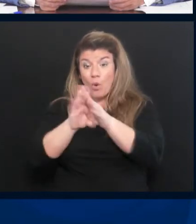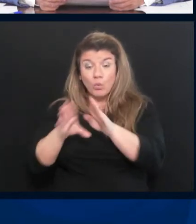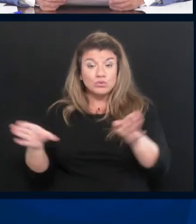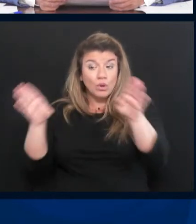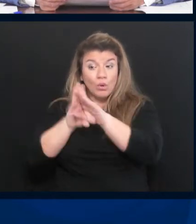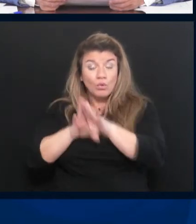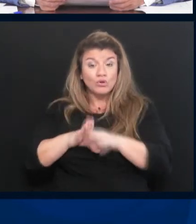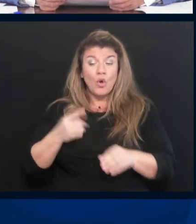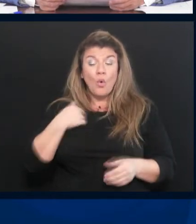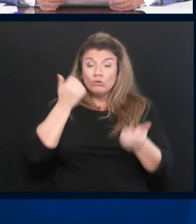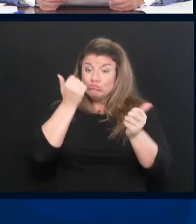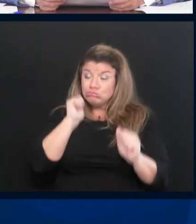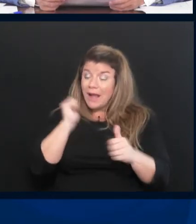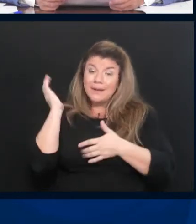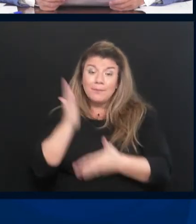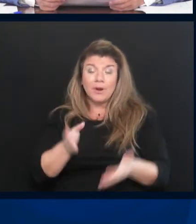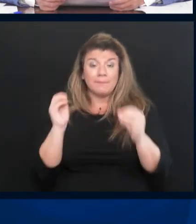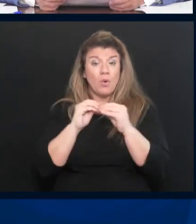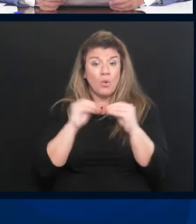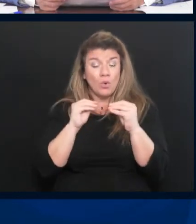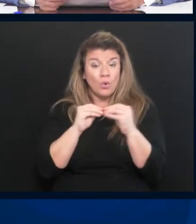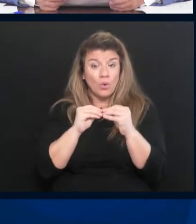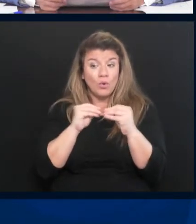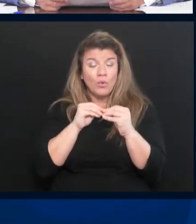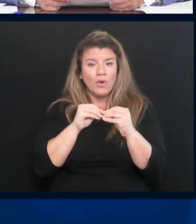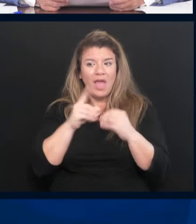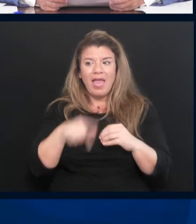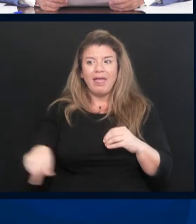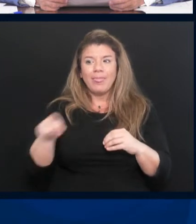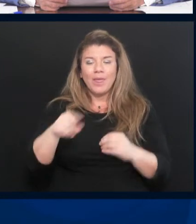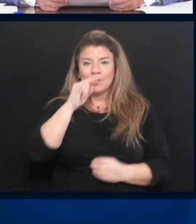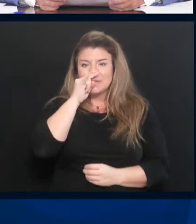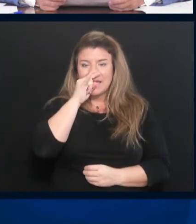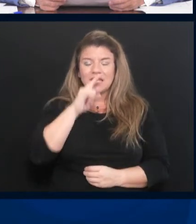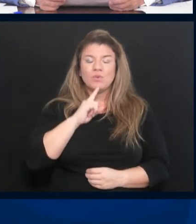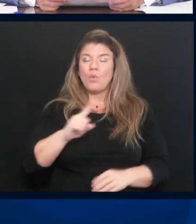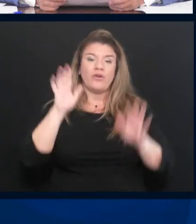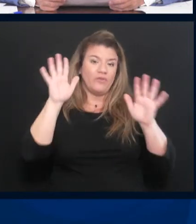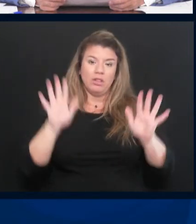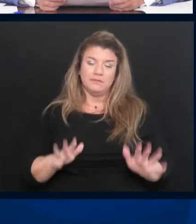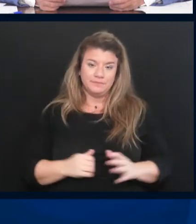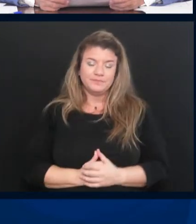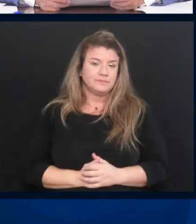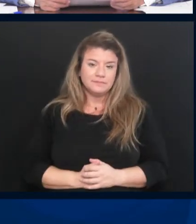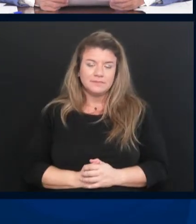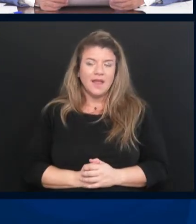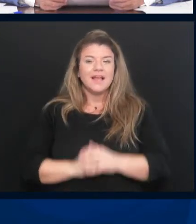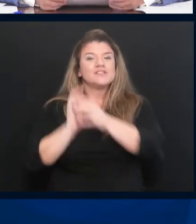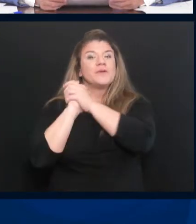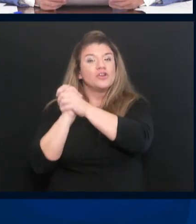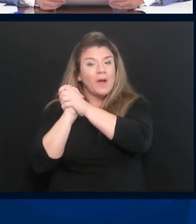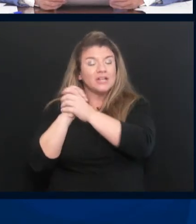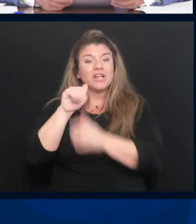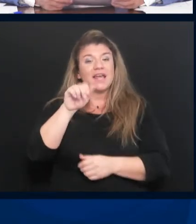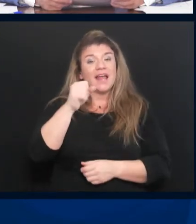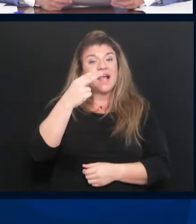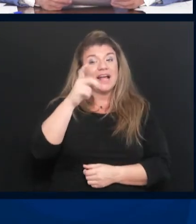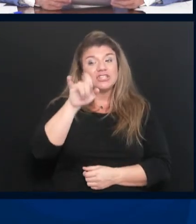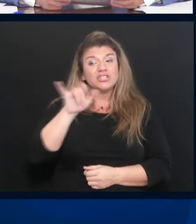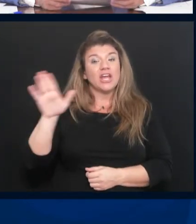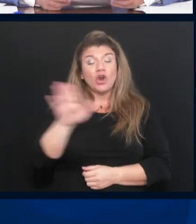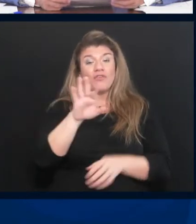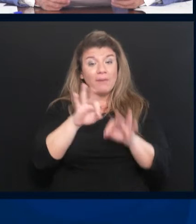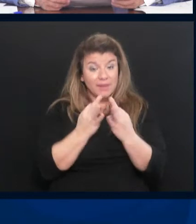we're trying to bring back, and those kids were just wonderful. So we congratulate Ashley and her family,